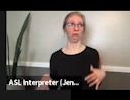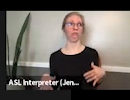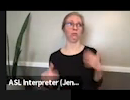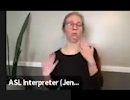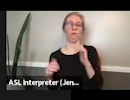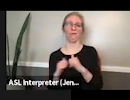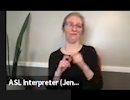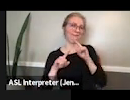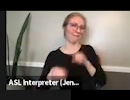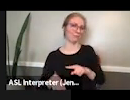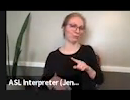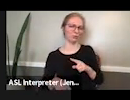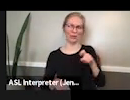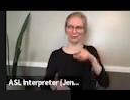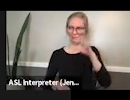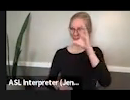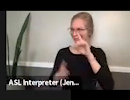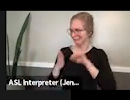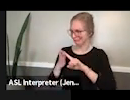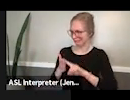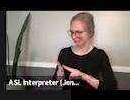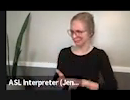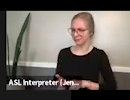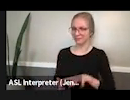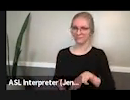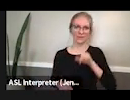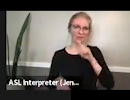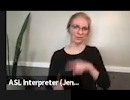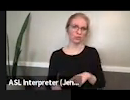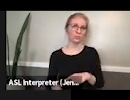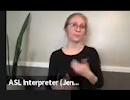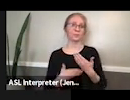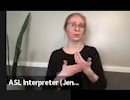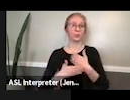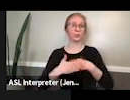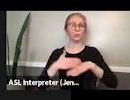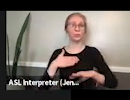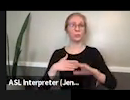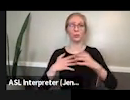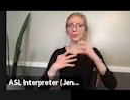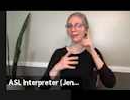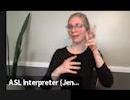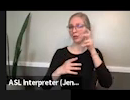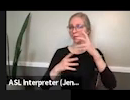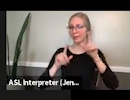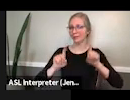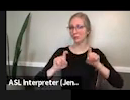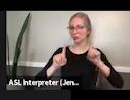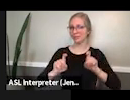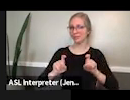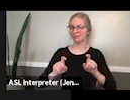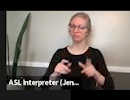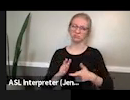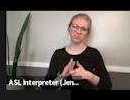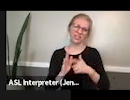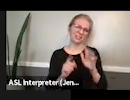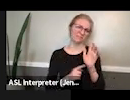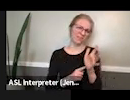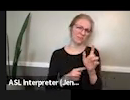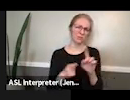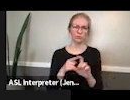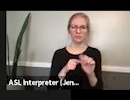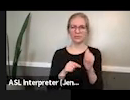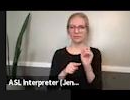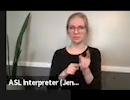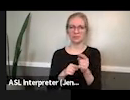it. Okay. A newborn hearing screening will take 5 to 10 minutes. All right. 1 to